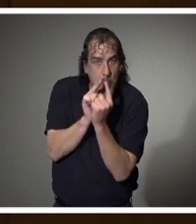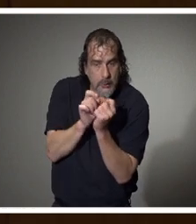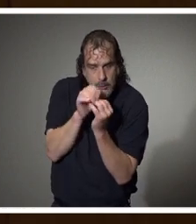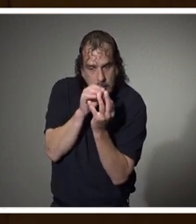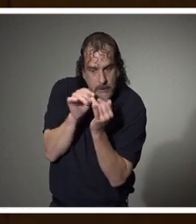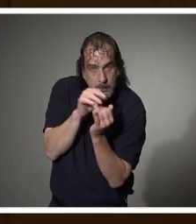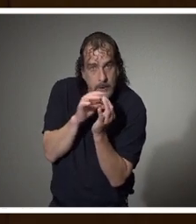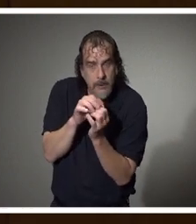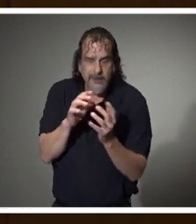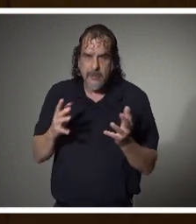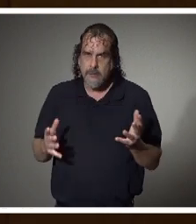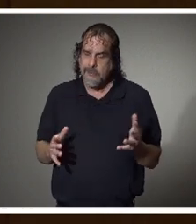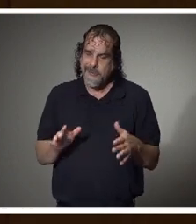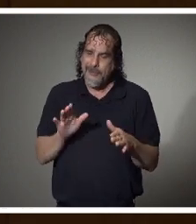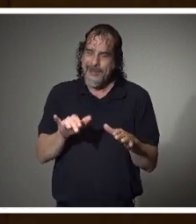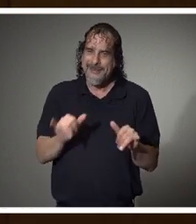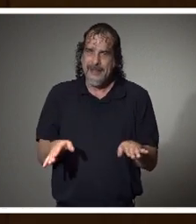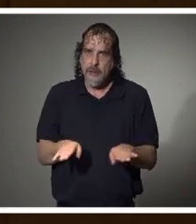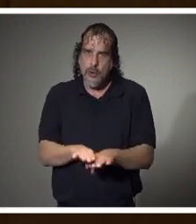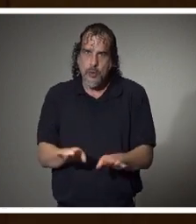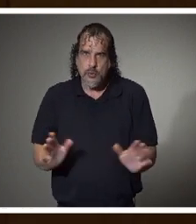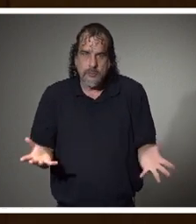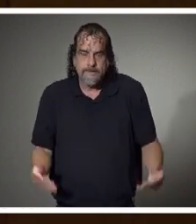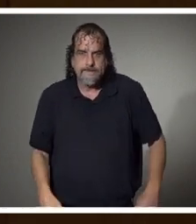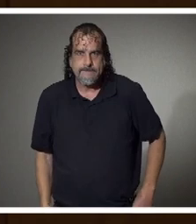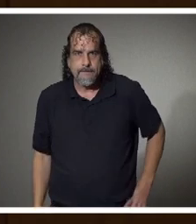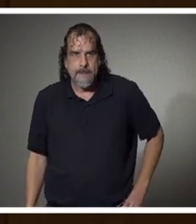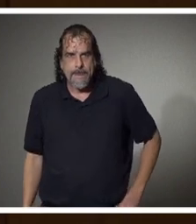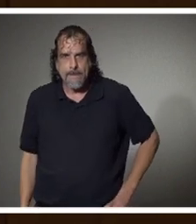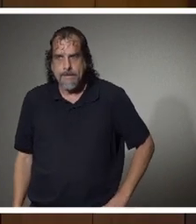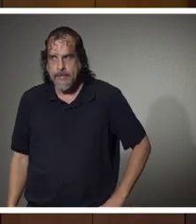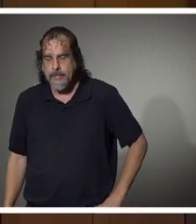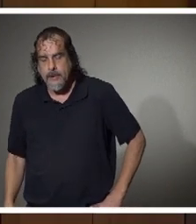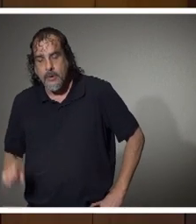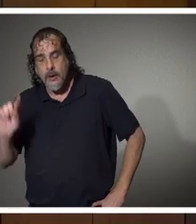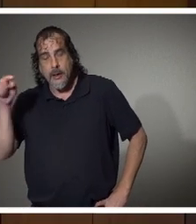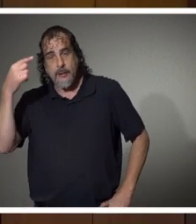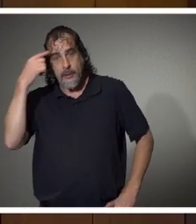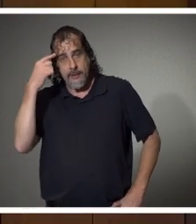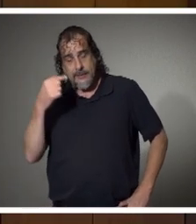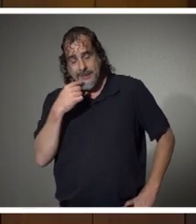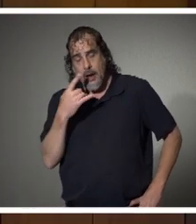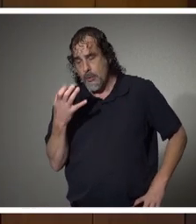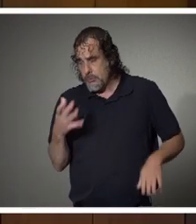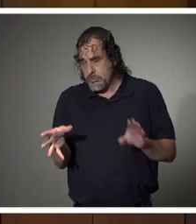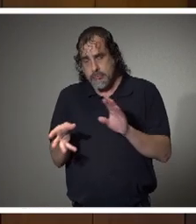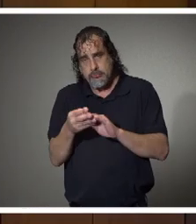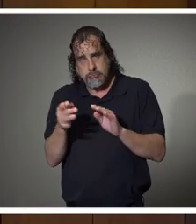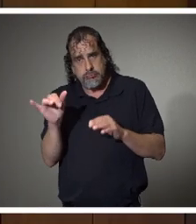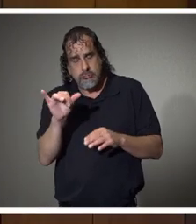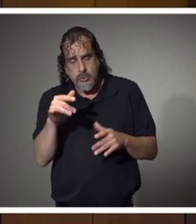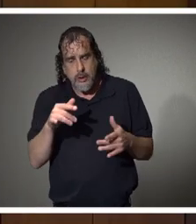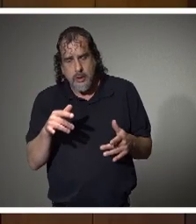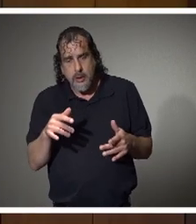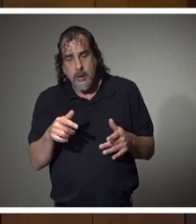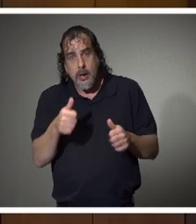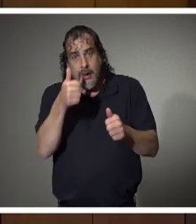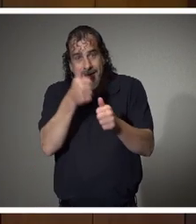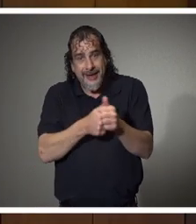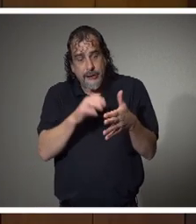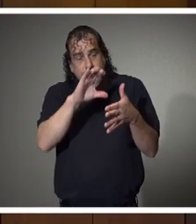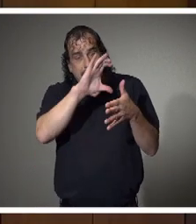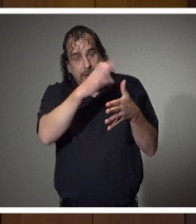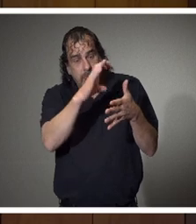know, a good duration of time, are just, we're just not quite there yet. And let me just say this as well. For virtually each one of these